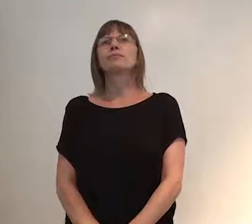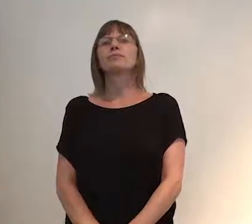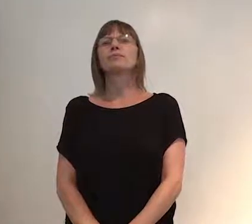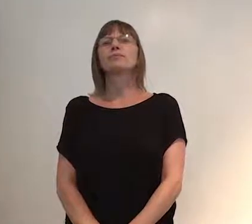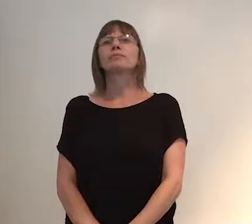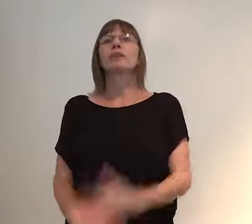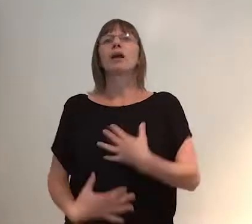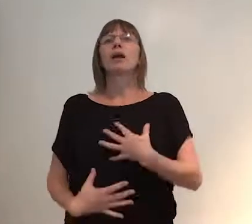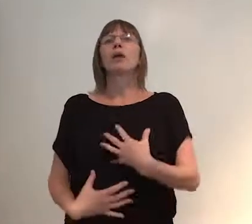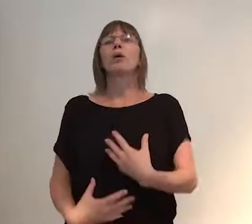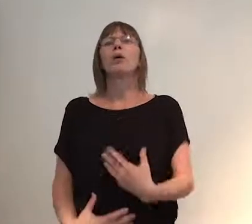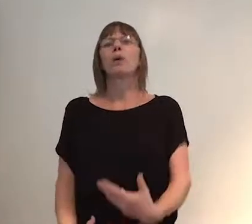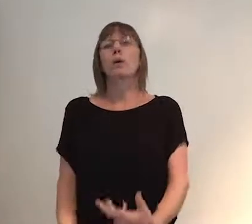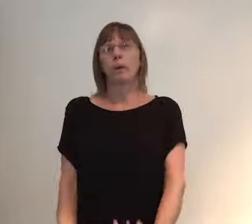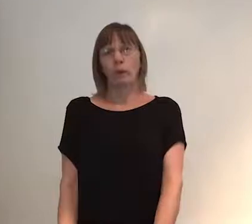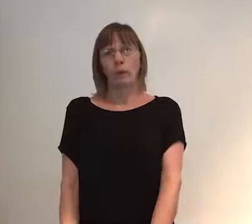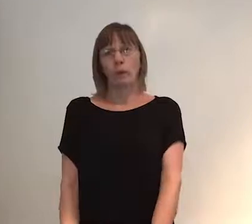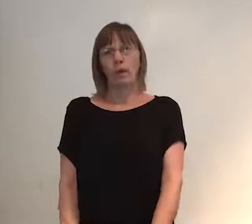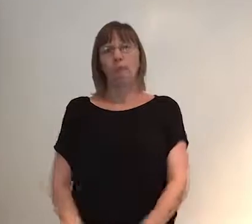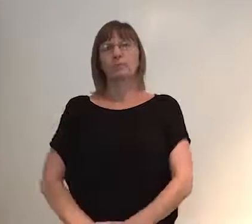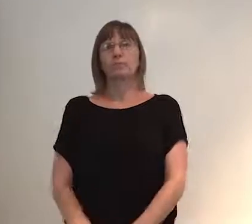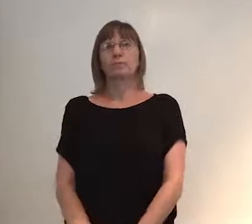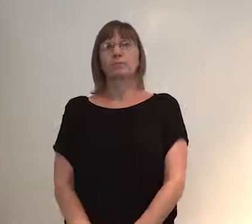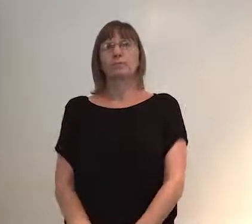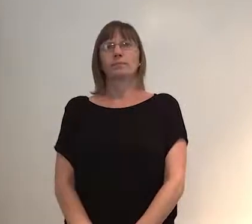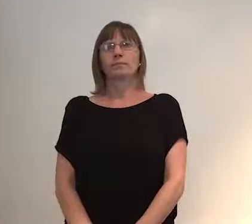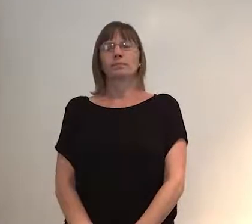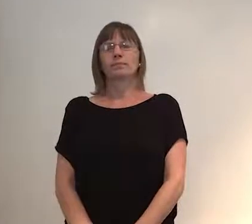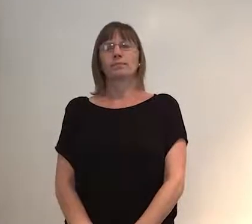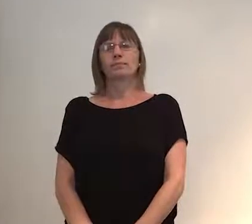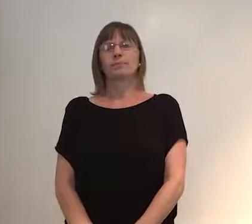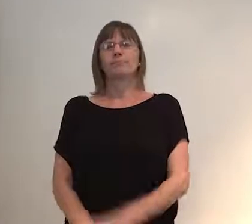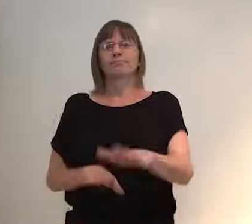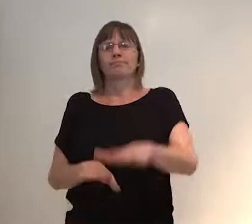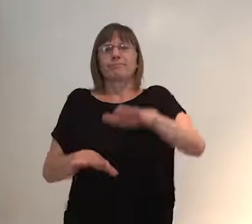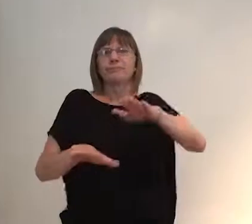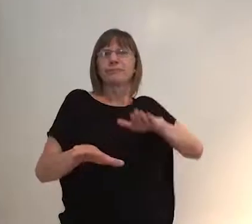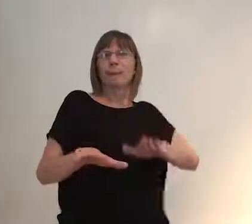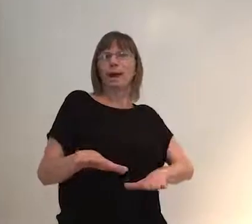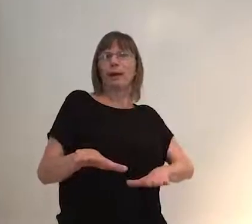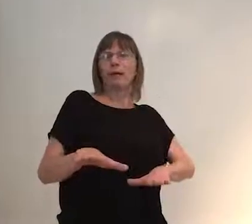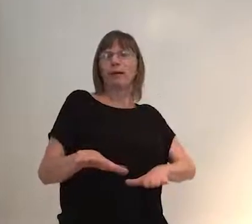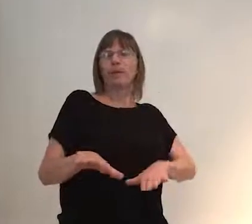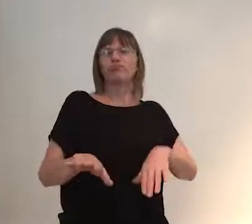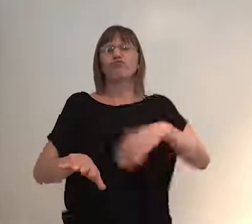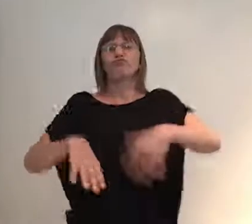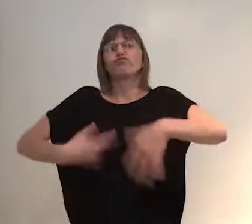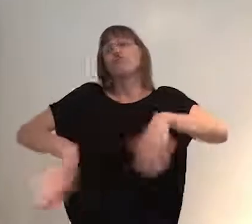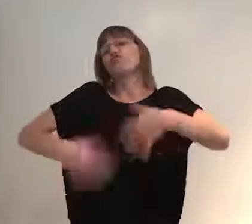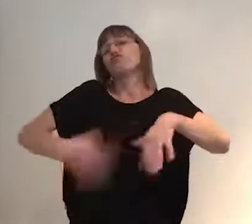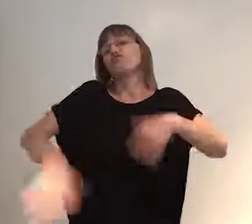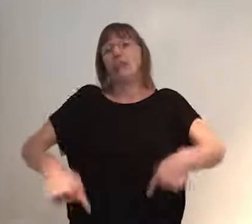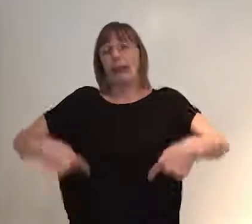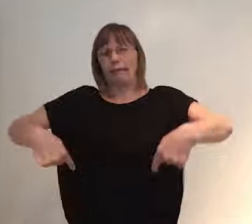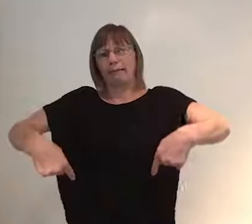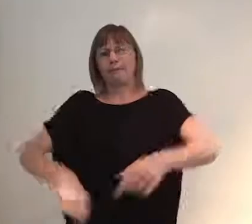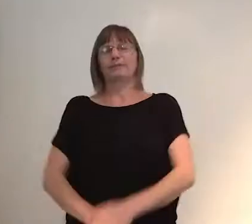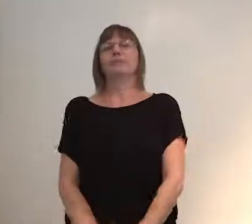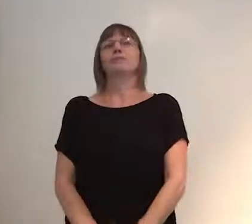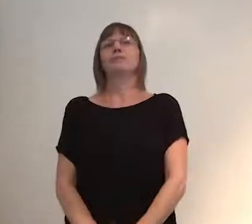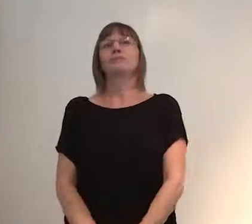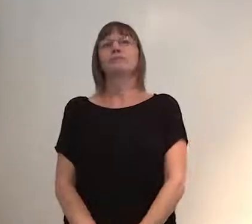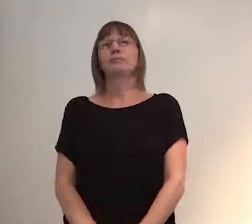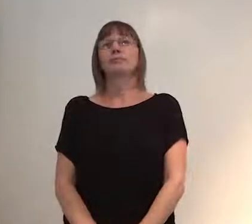Okay, then we exhale, let that right leg down, take a little step back again, shake both those legs